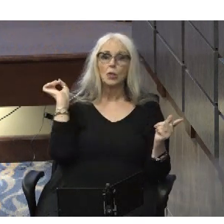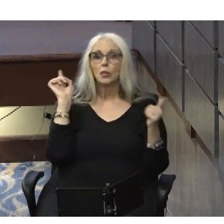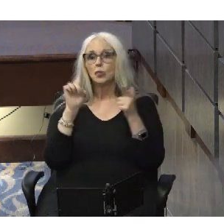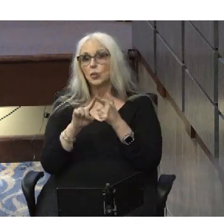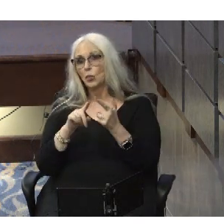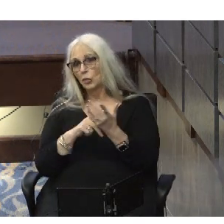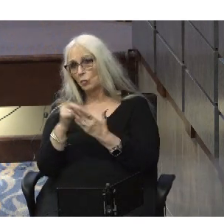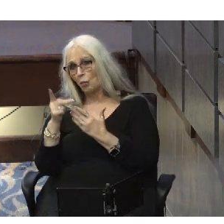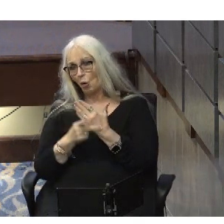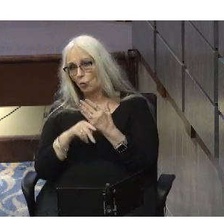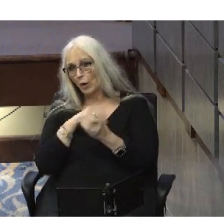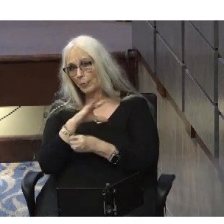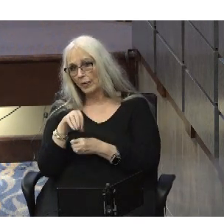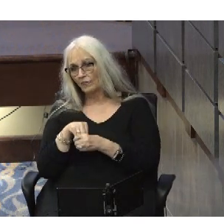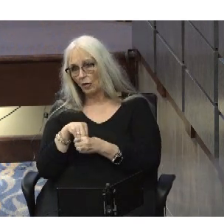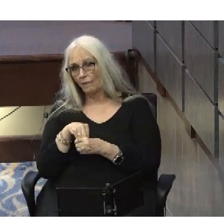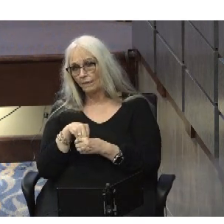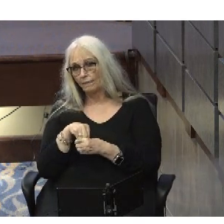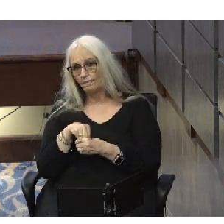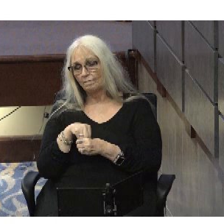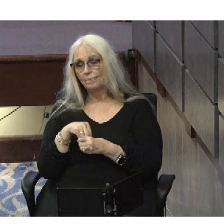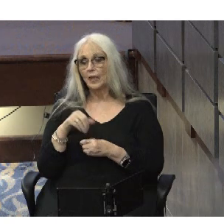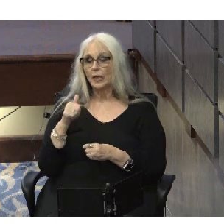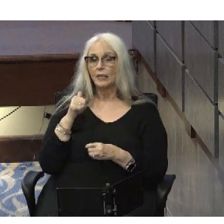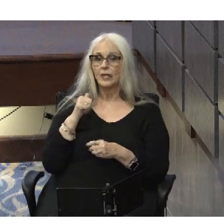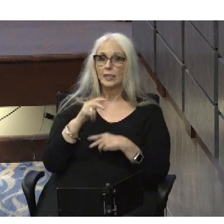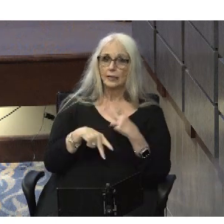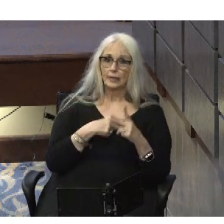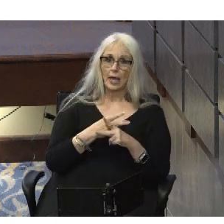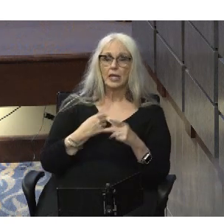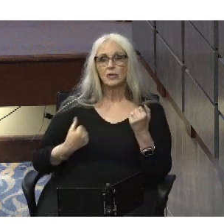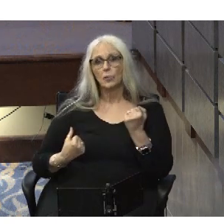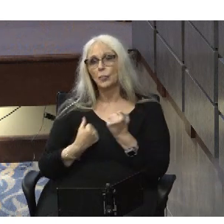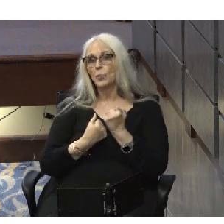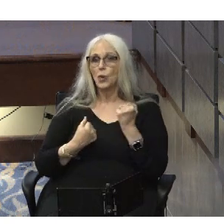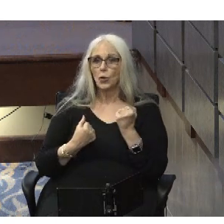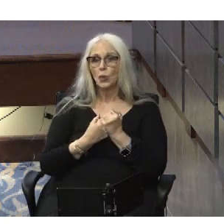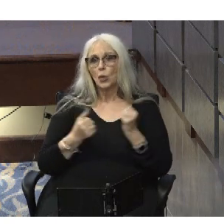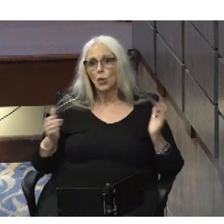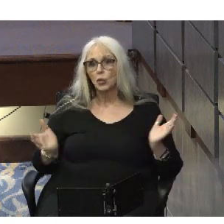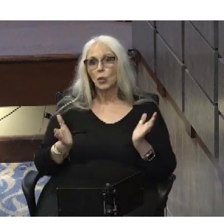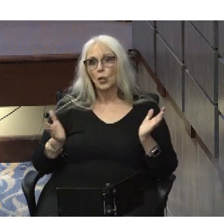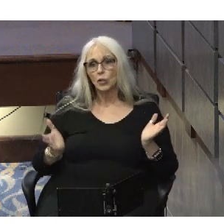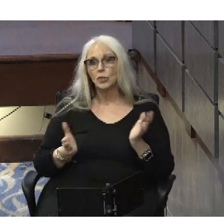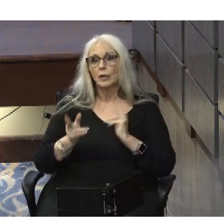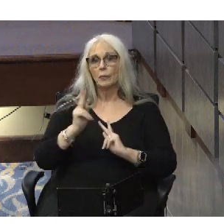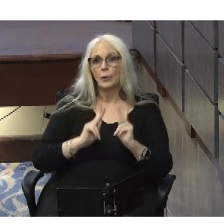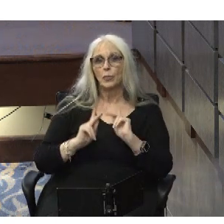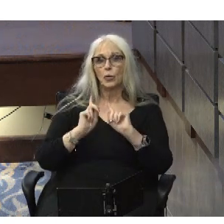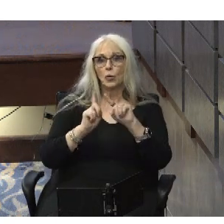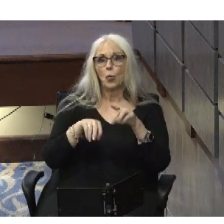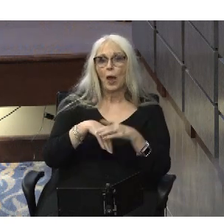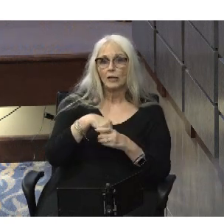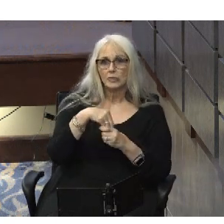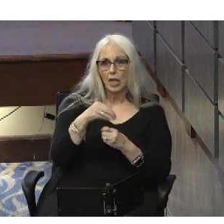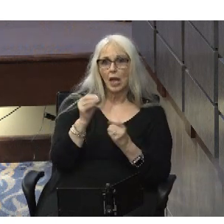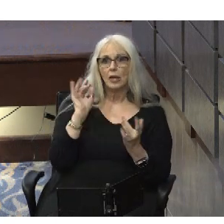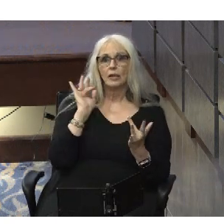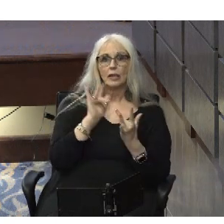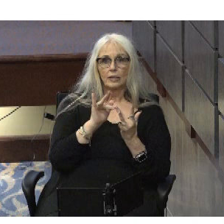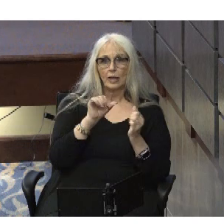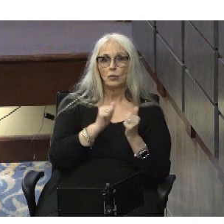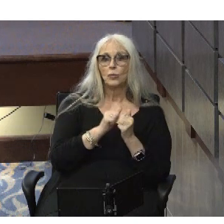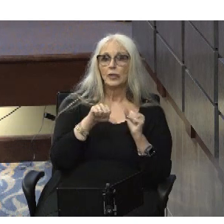programming involved with this kind of community, it's all about promoting and encouraging people to walk outside and get to one another, because we're not